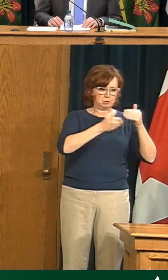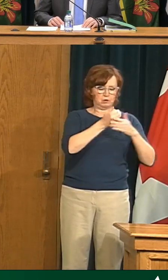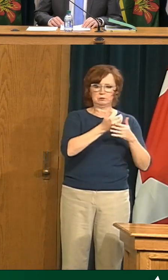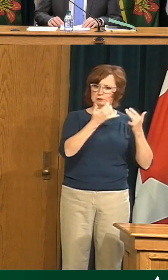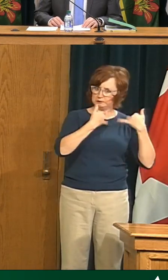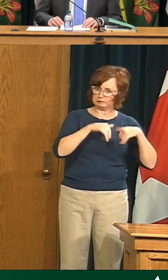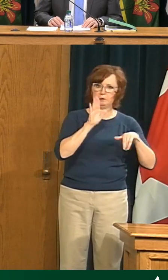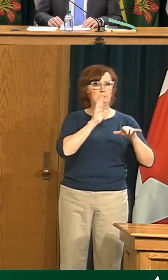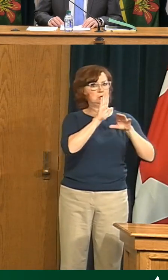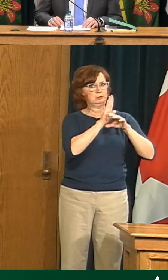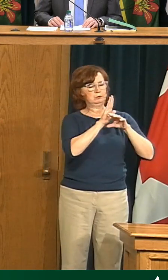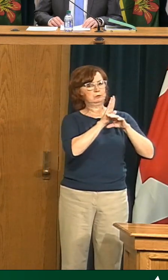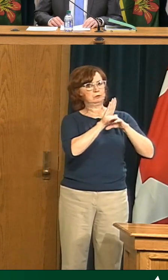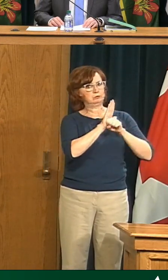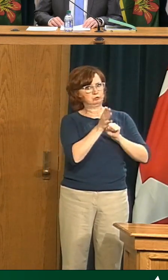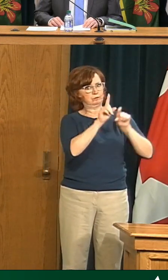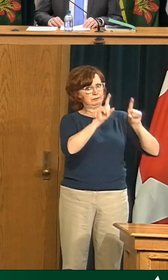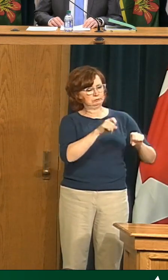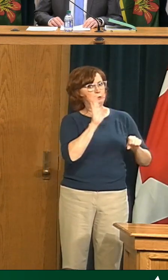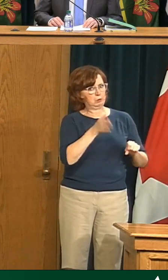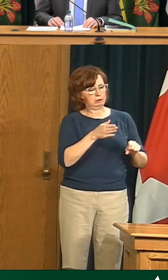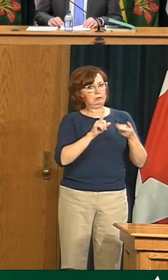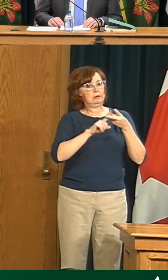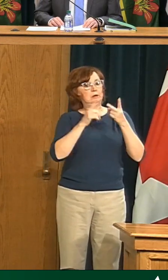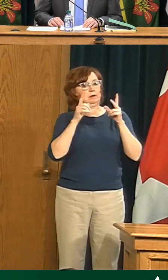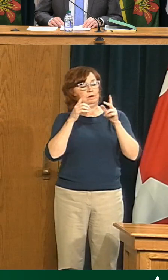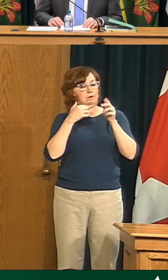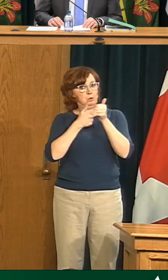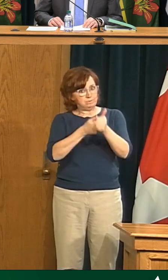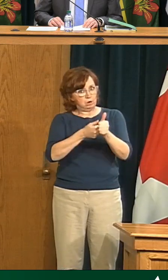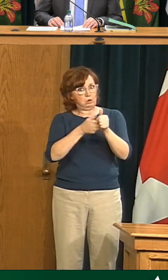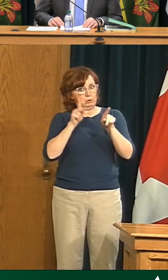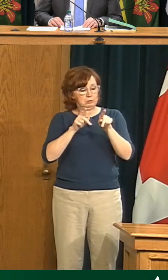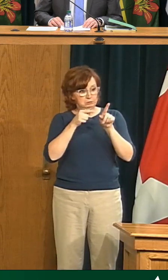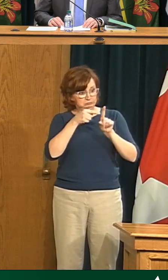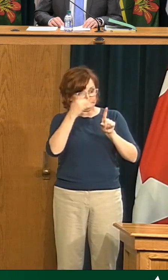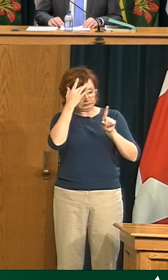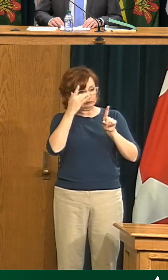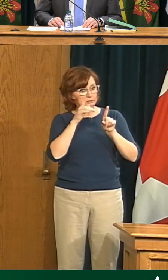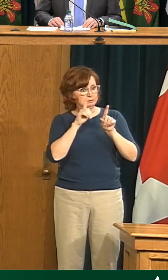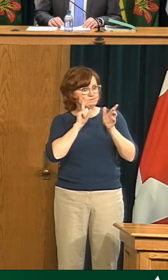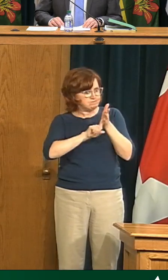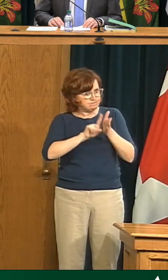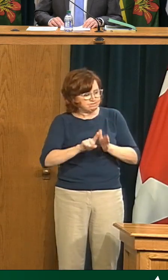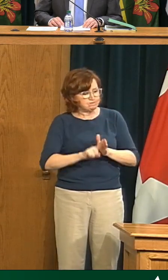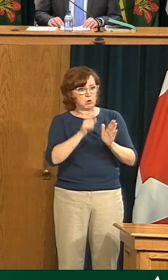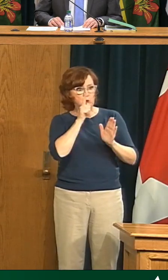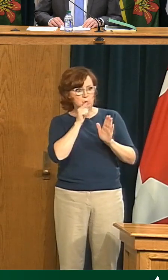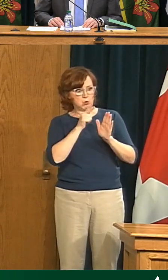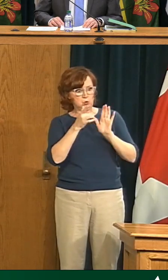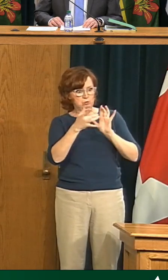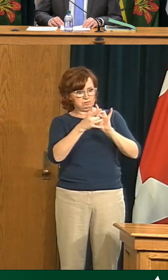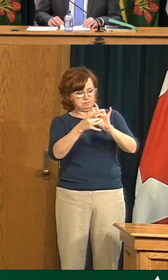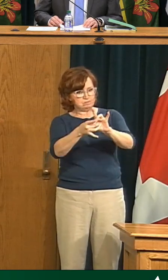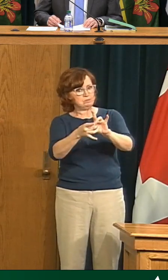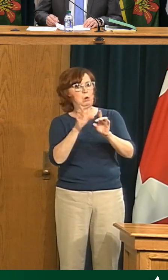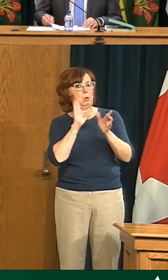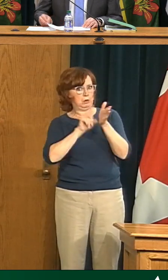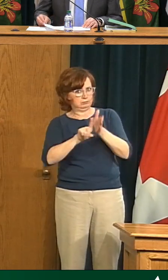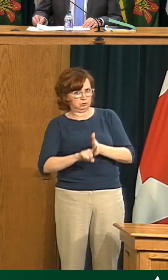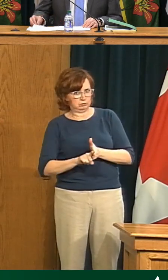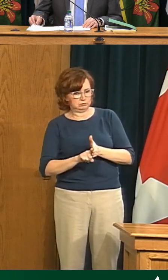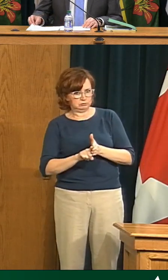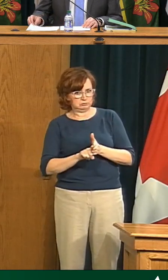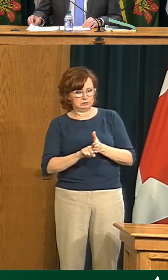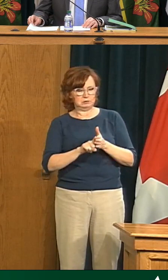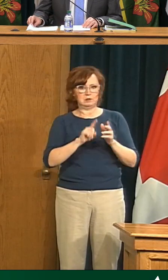keep a very close eye on the numbers, while always remembering that these are not just numbers. They are